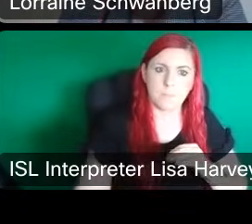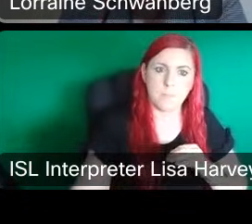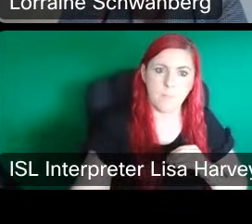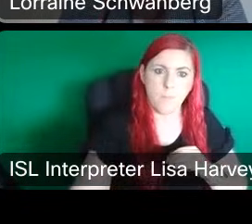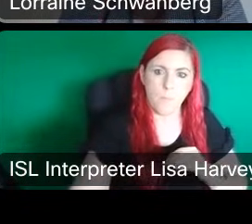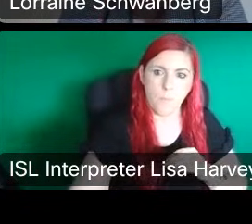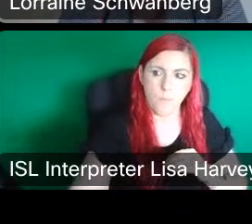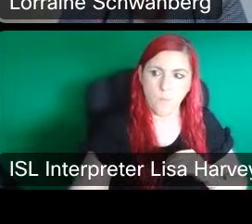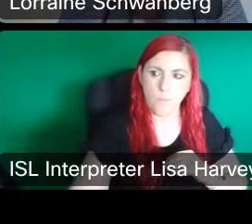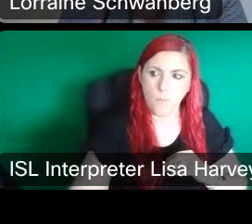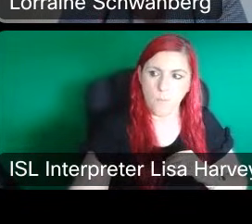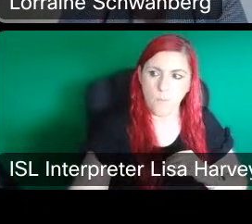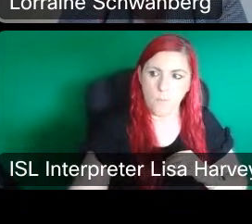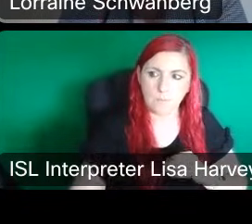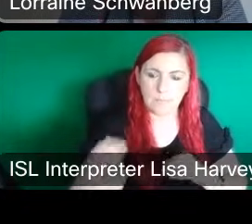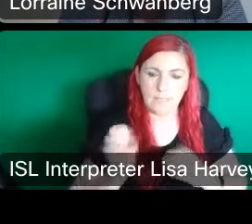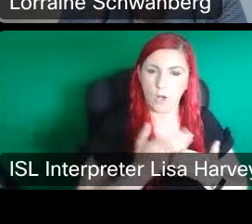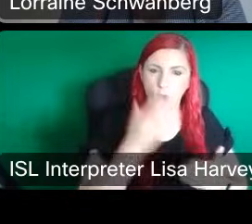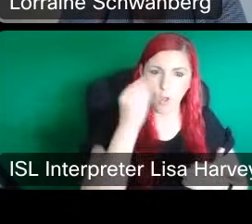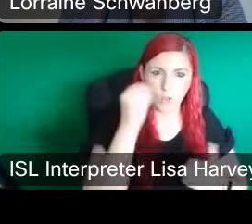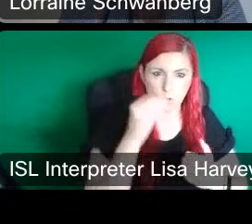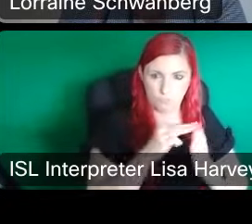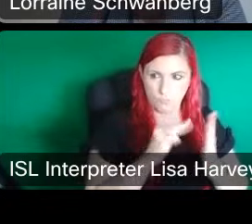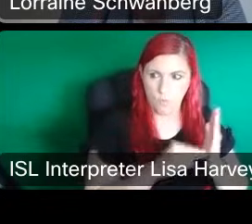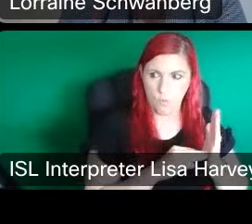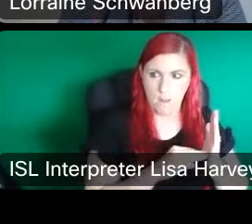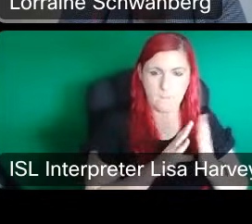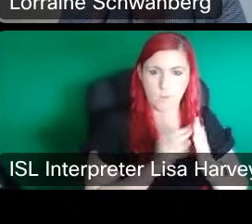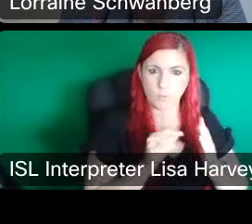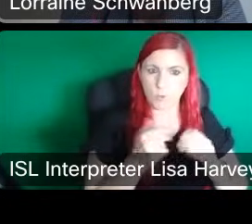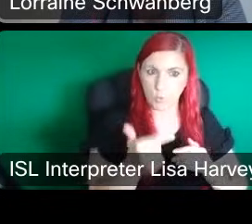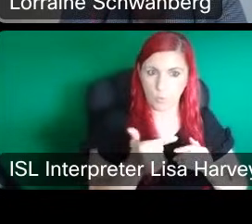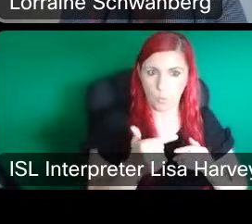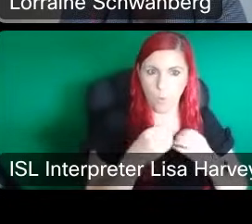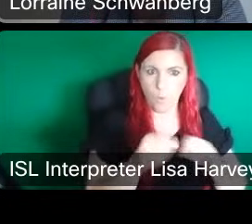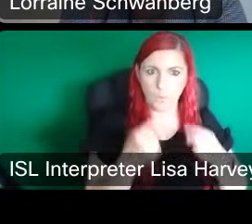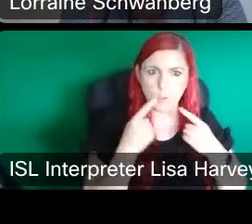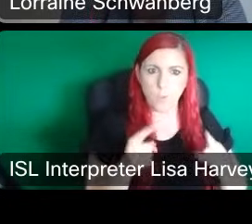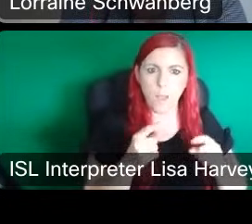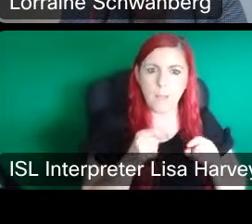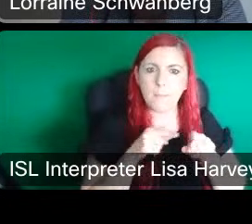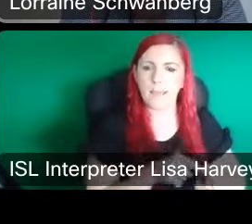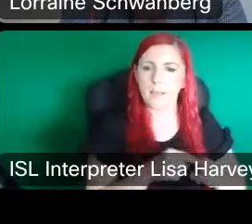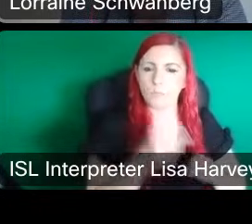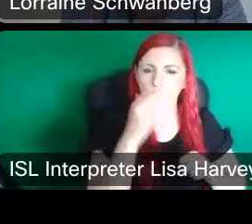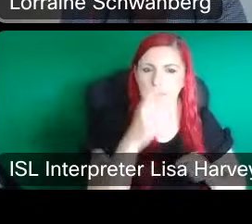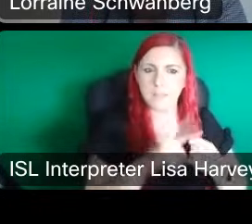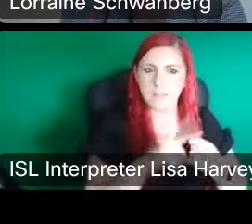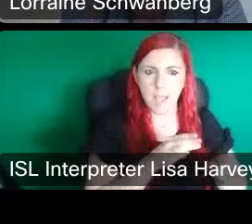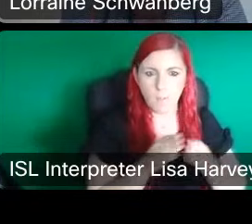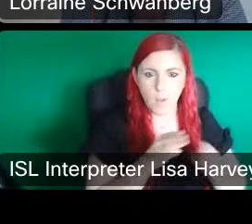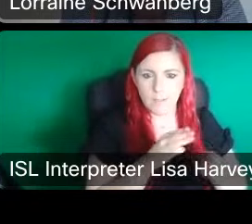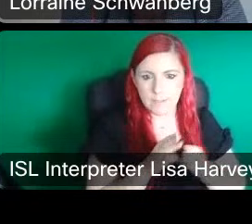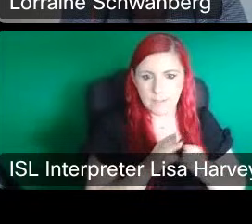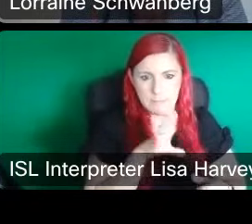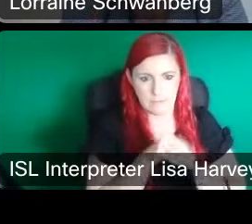And then the e-learning program module 2, open disclosure, applying principles to practice. That's in particular for our staff